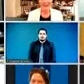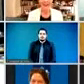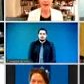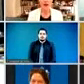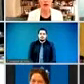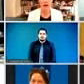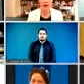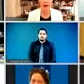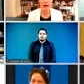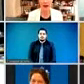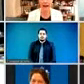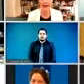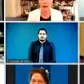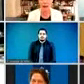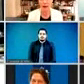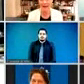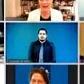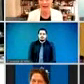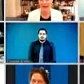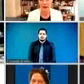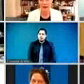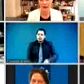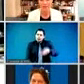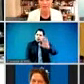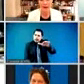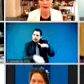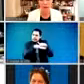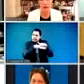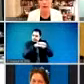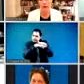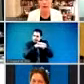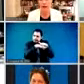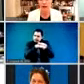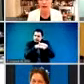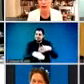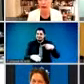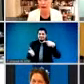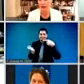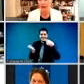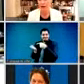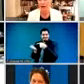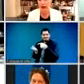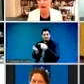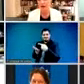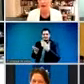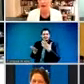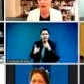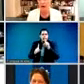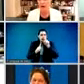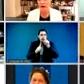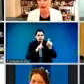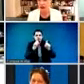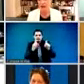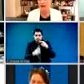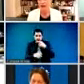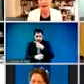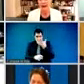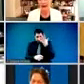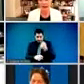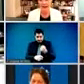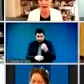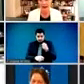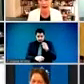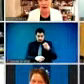Thank you very much, Edmund. There seems to be a bit of a problem with your connection, but I think everything came across just fine.